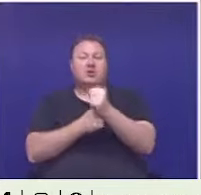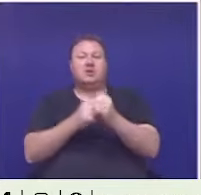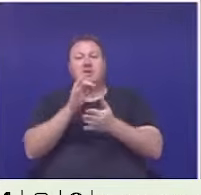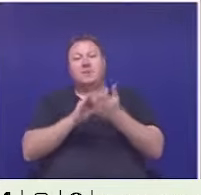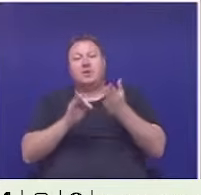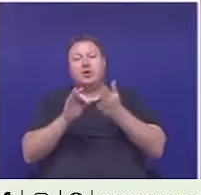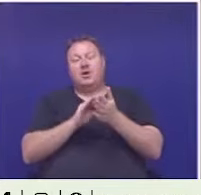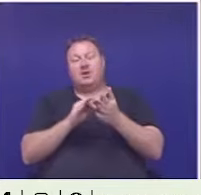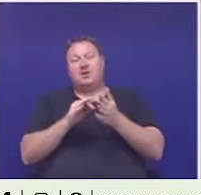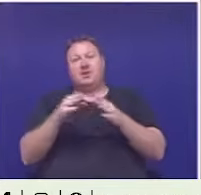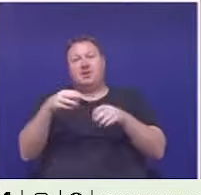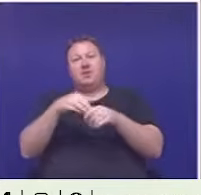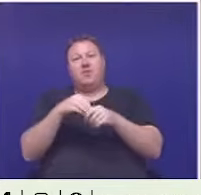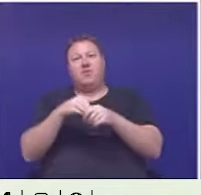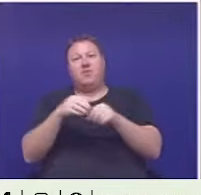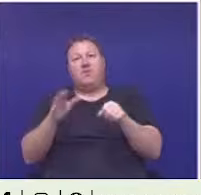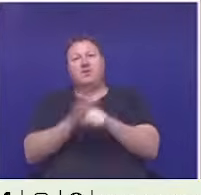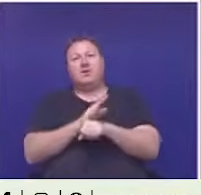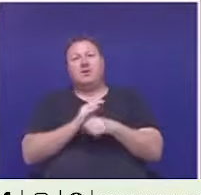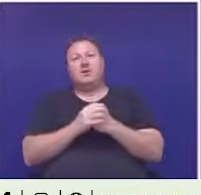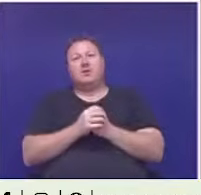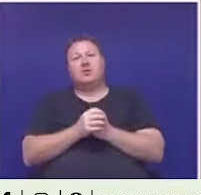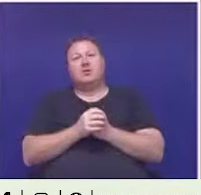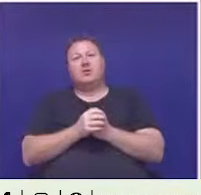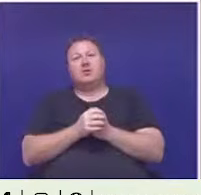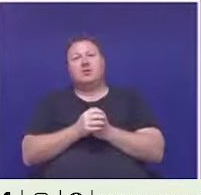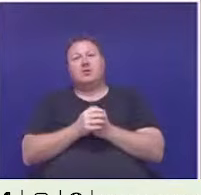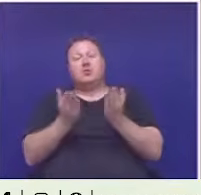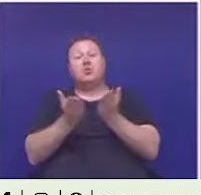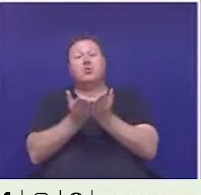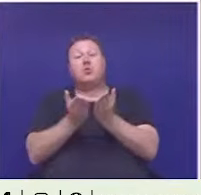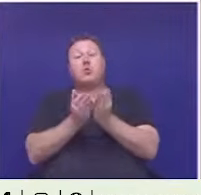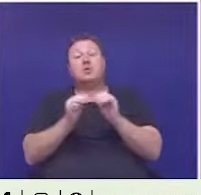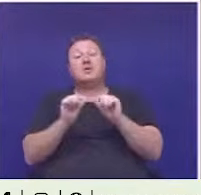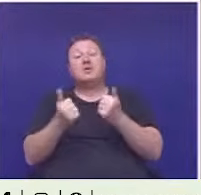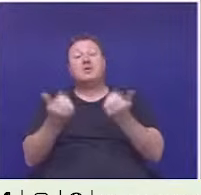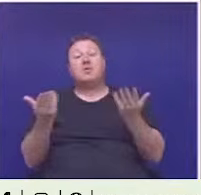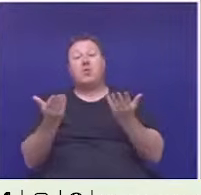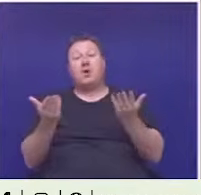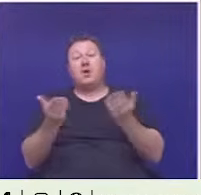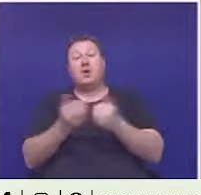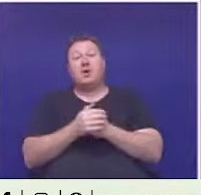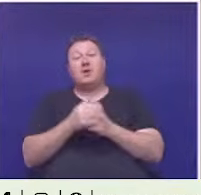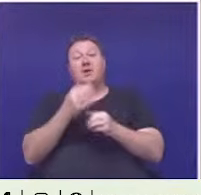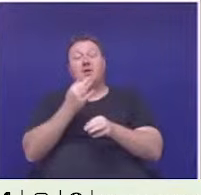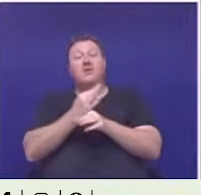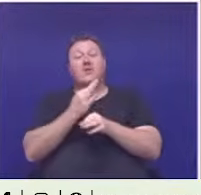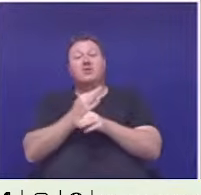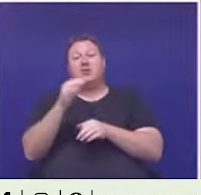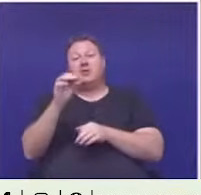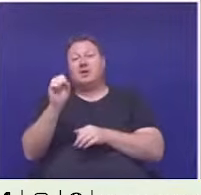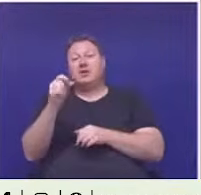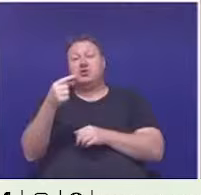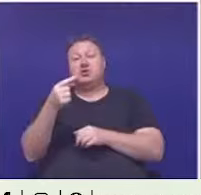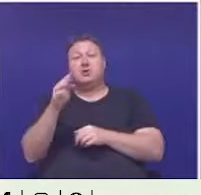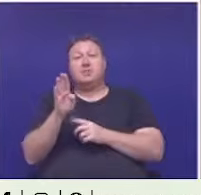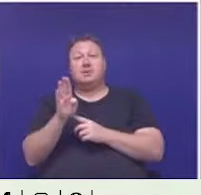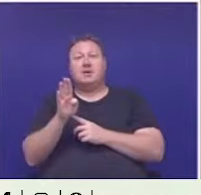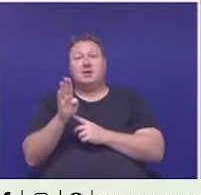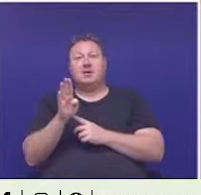participation. I have found that where a school is most successful is when it's got a functional SGB and a